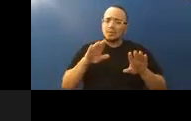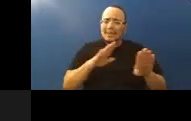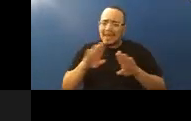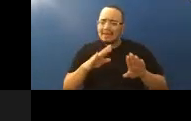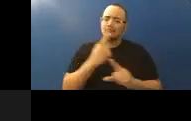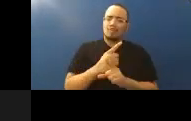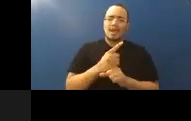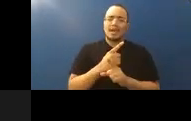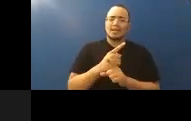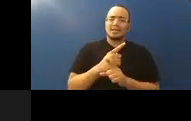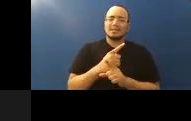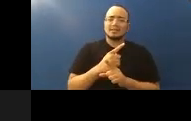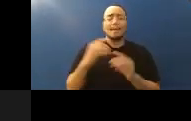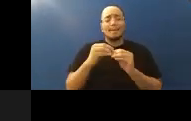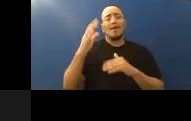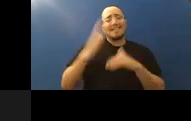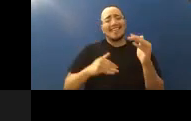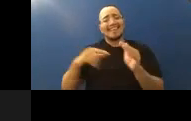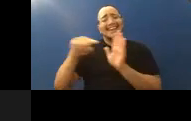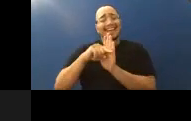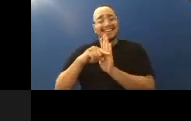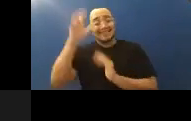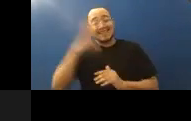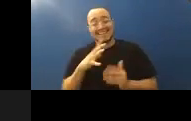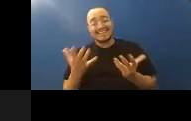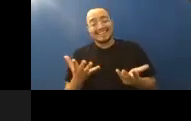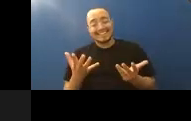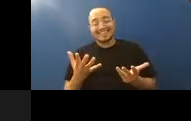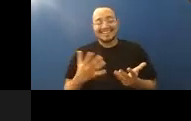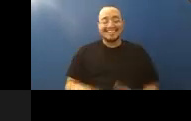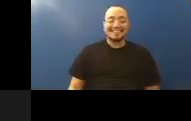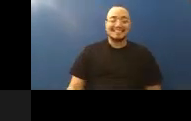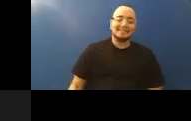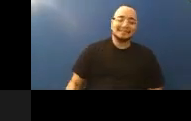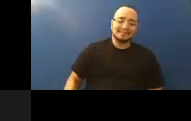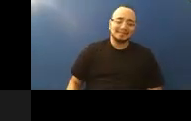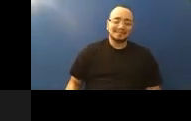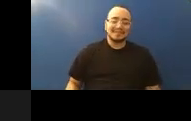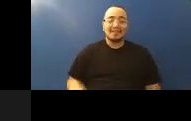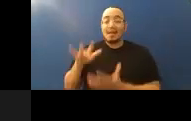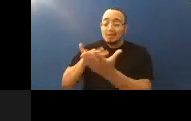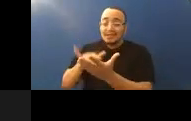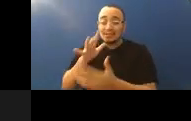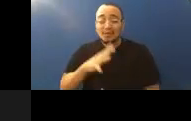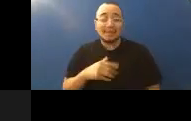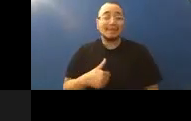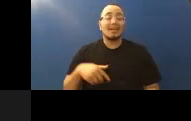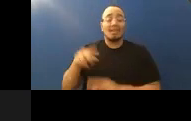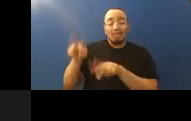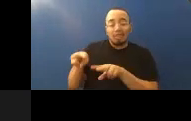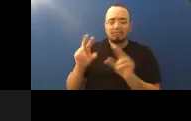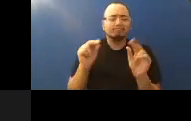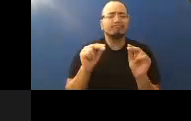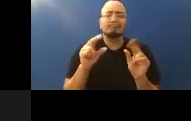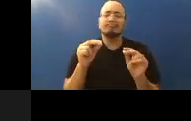negative things, the stereotypes, the violence, the objectification of feminine, you know, all of those things. We have to